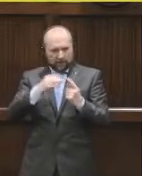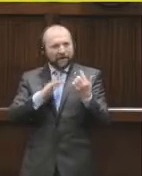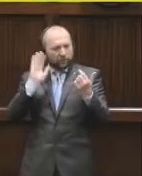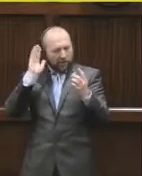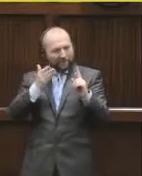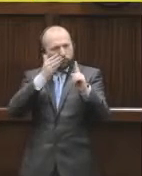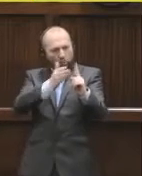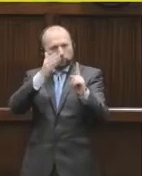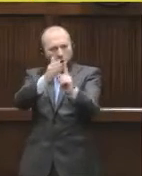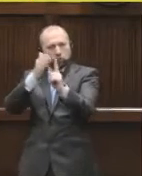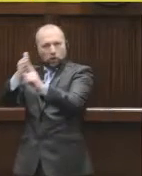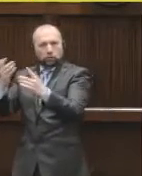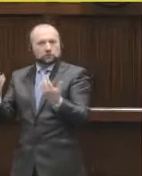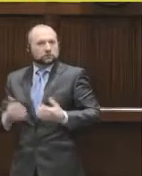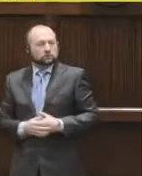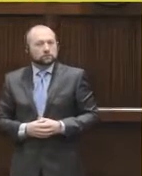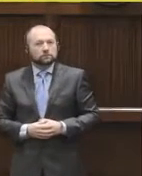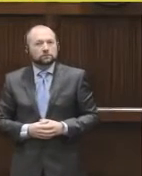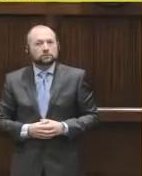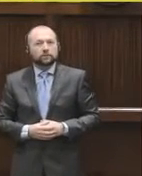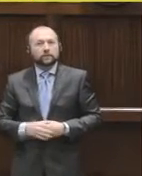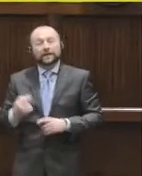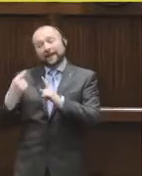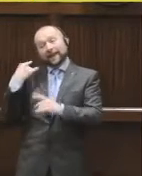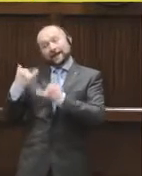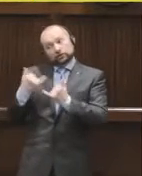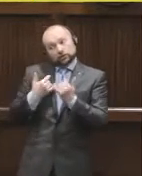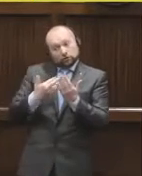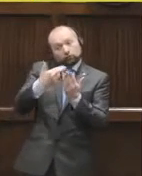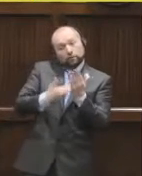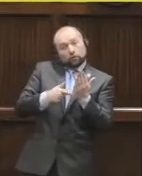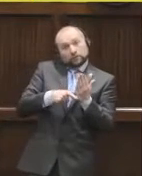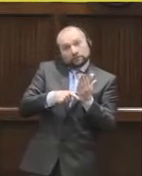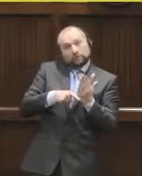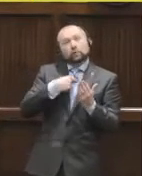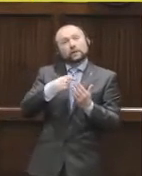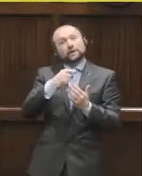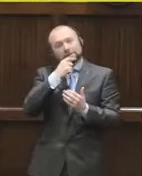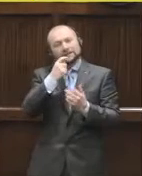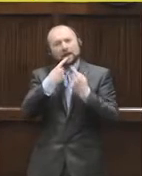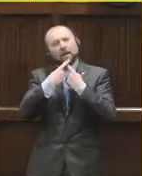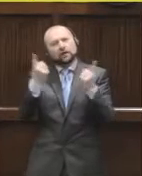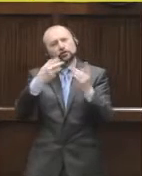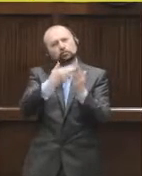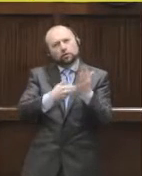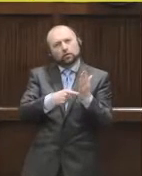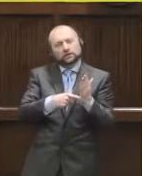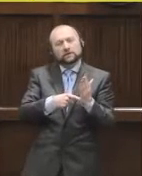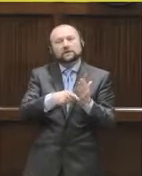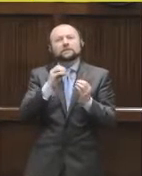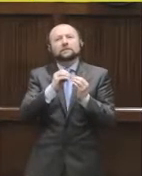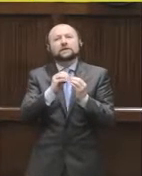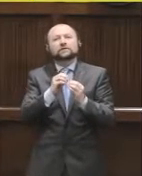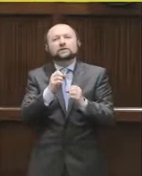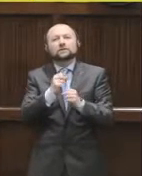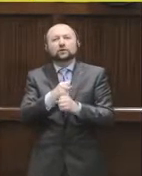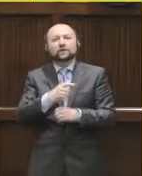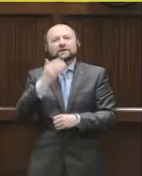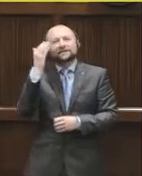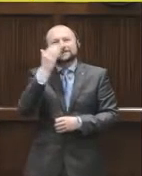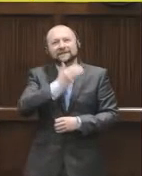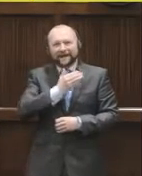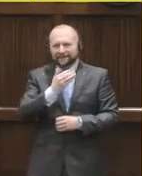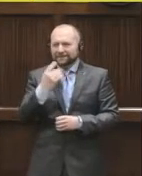contribution at the launch of the committee report last year, I made reference to the sad and tragic chapter in the